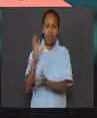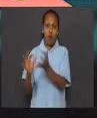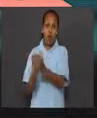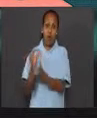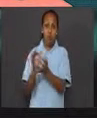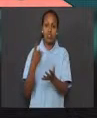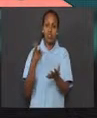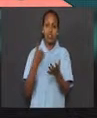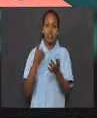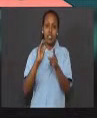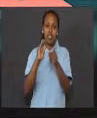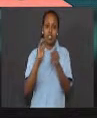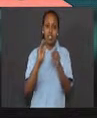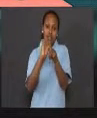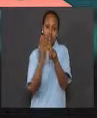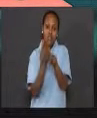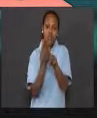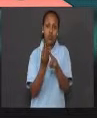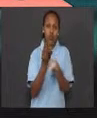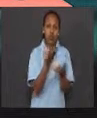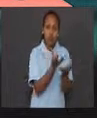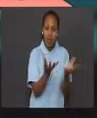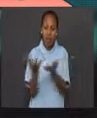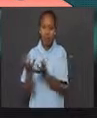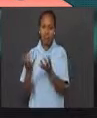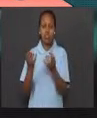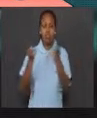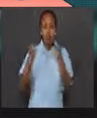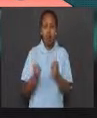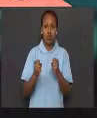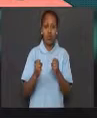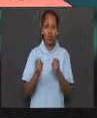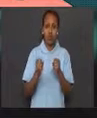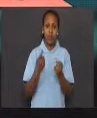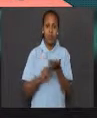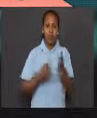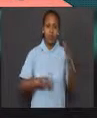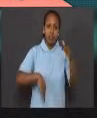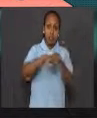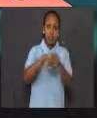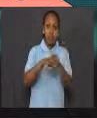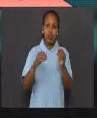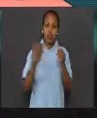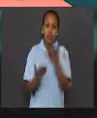Depending on the material, it is also possible that the balls may stick together.